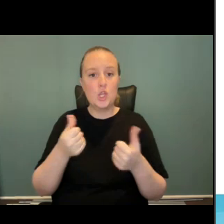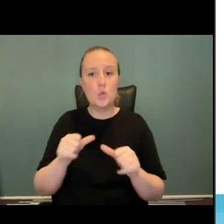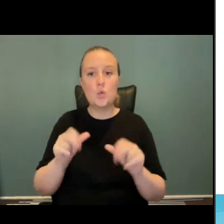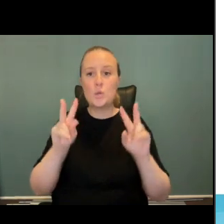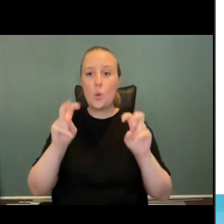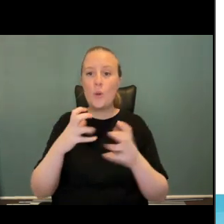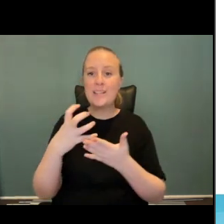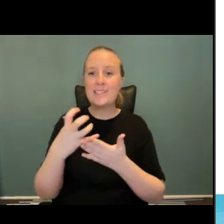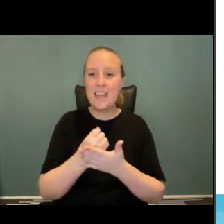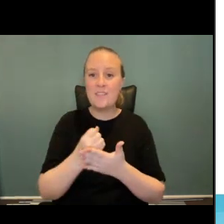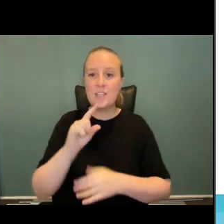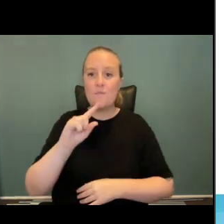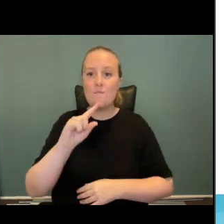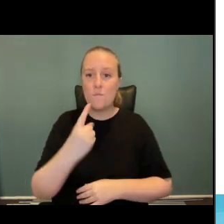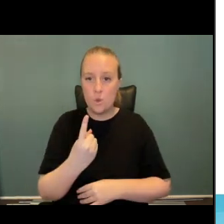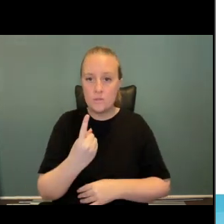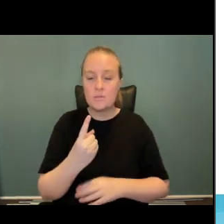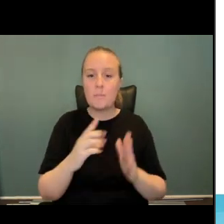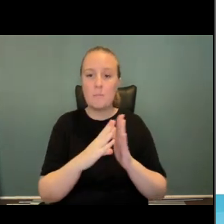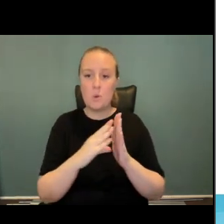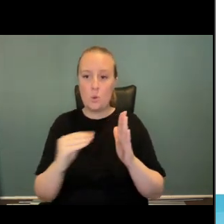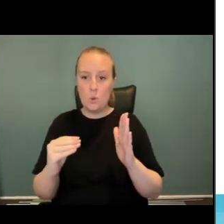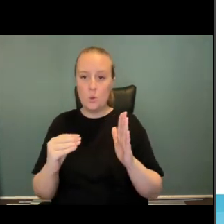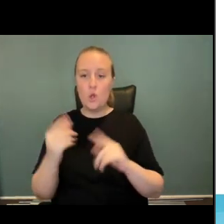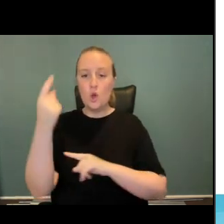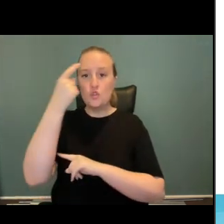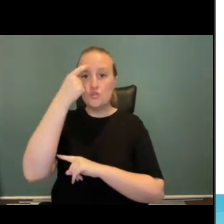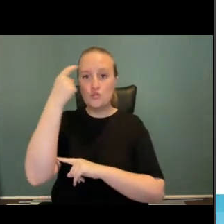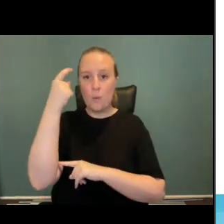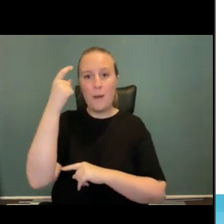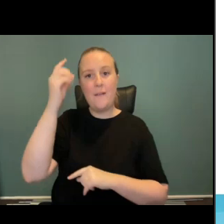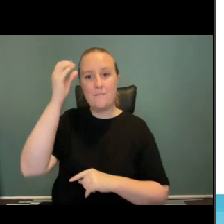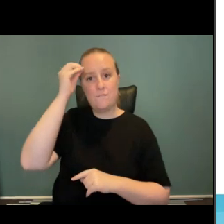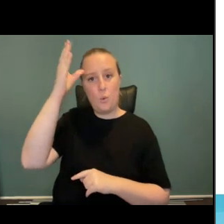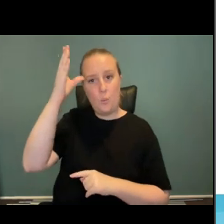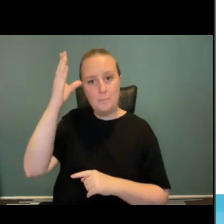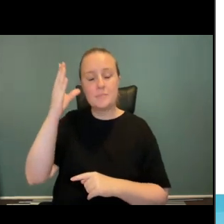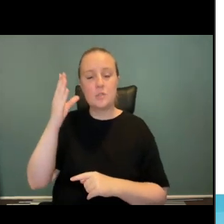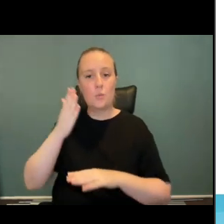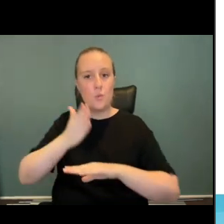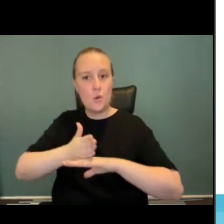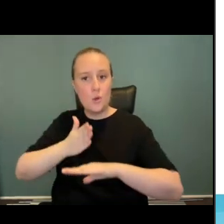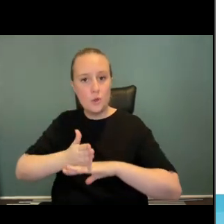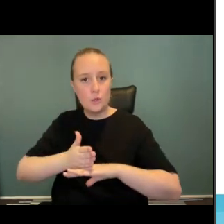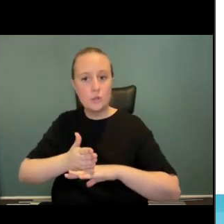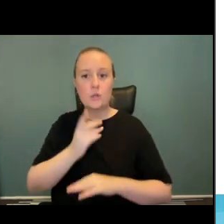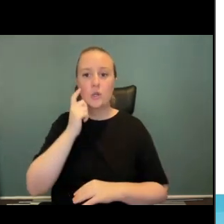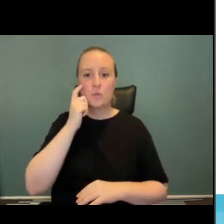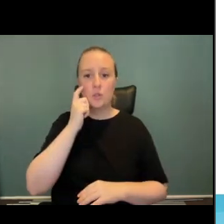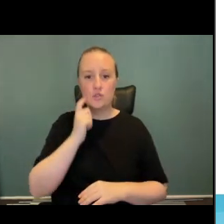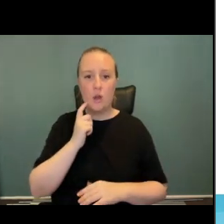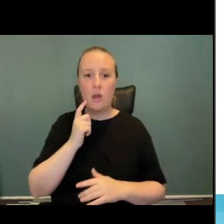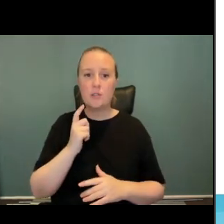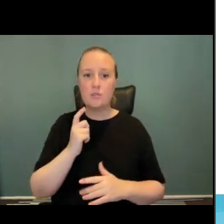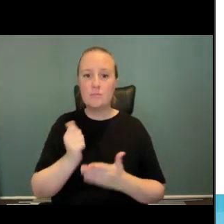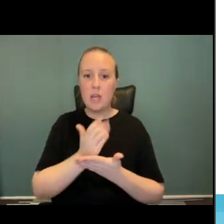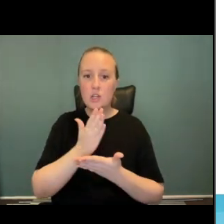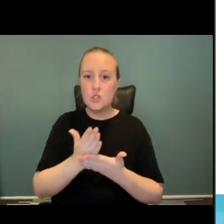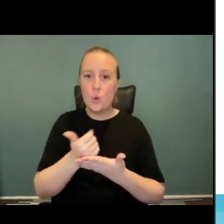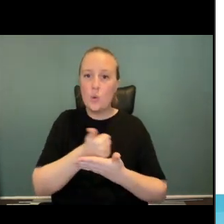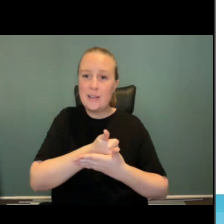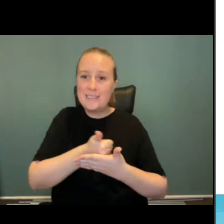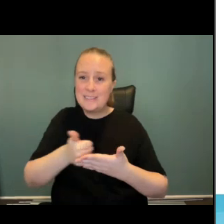model. We try and utilise the consistency approach, so they are only speaking